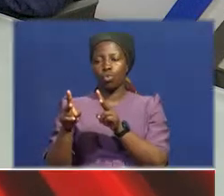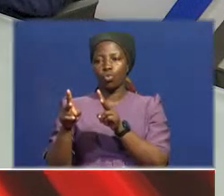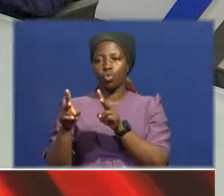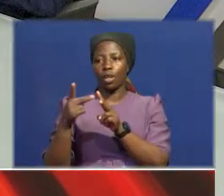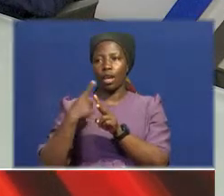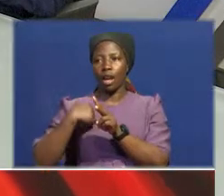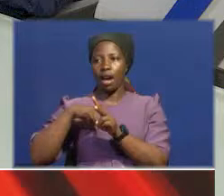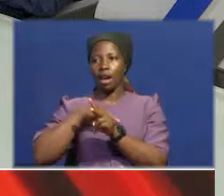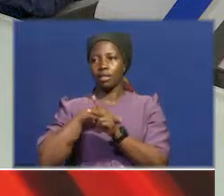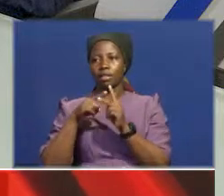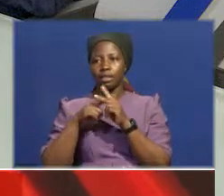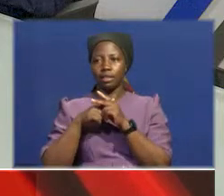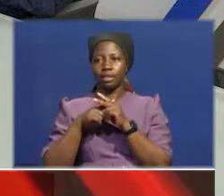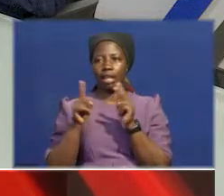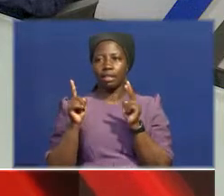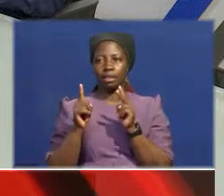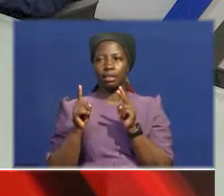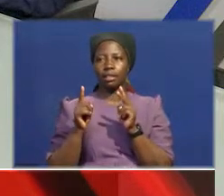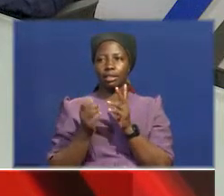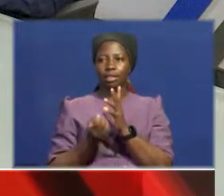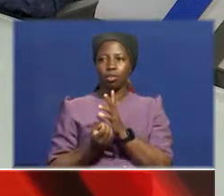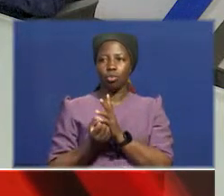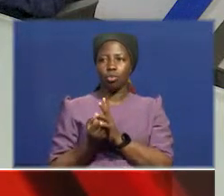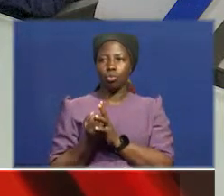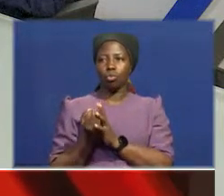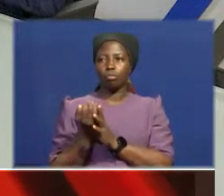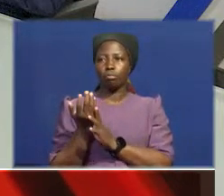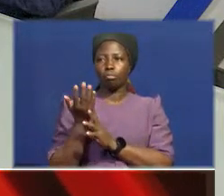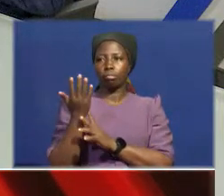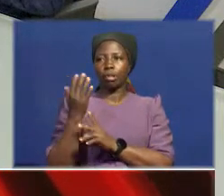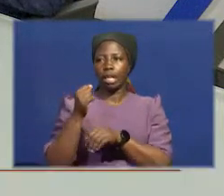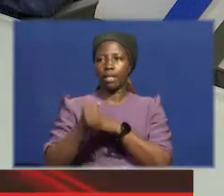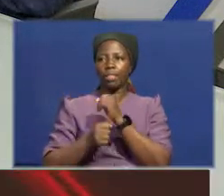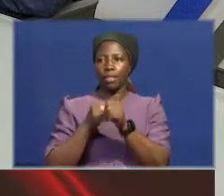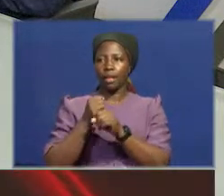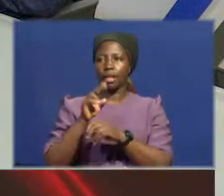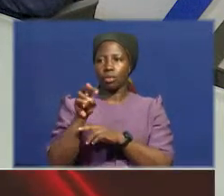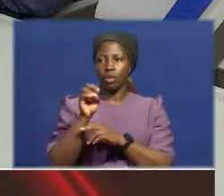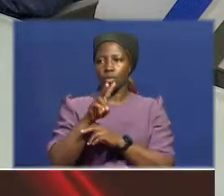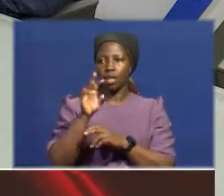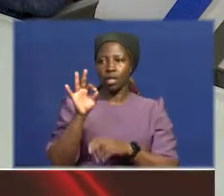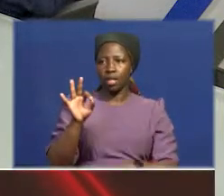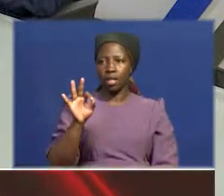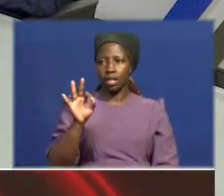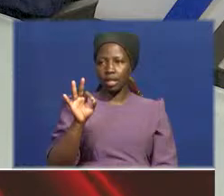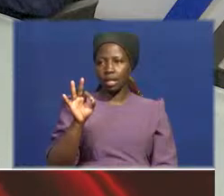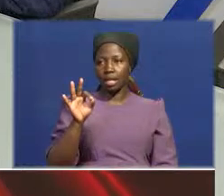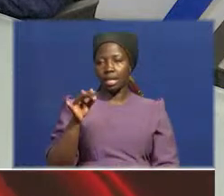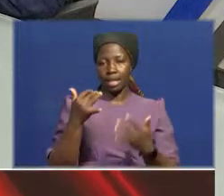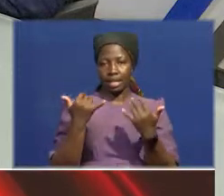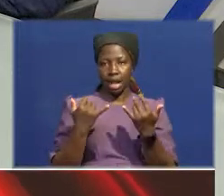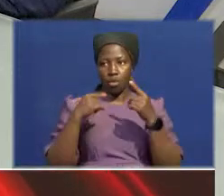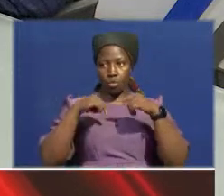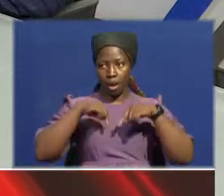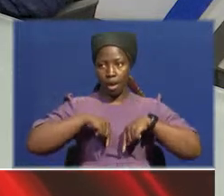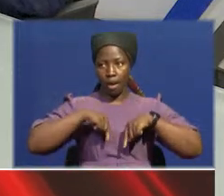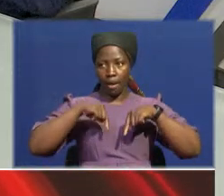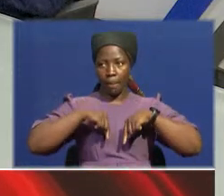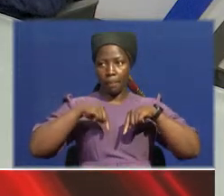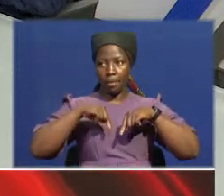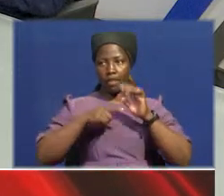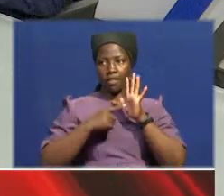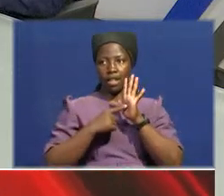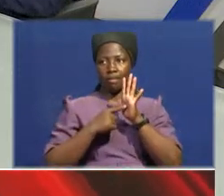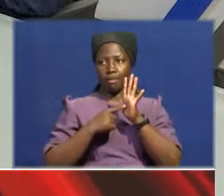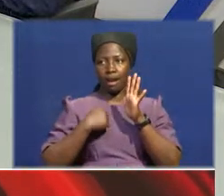2021-22, mm-hmm. it started growing up in 2023. And as we speak today, Like